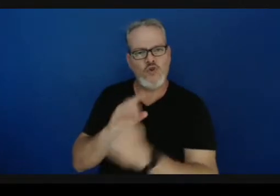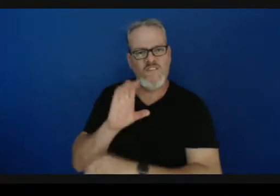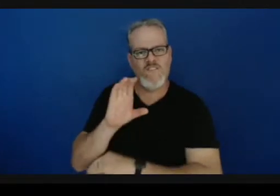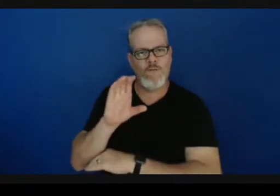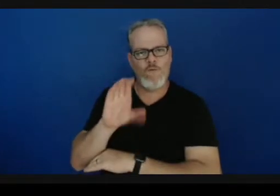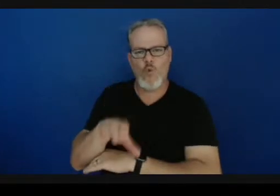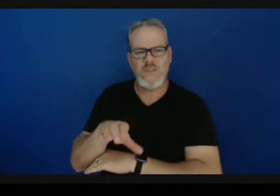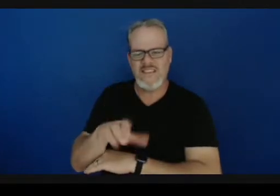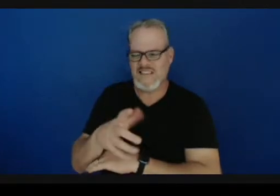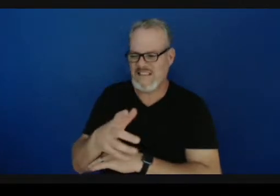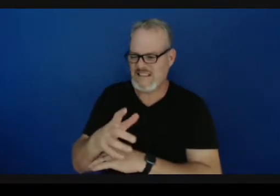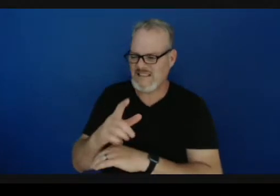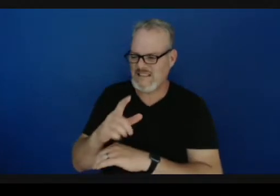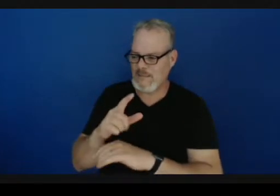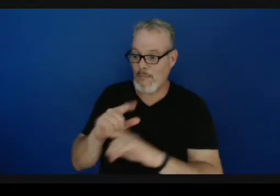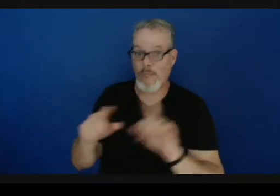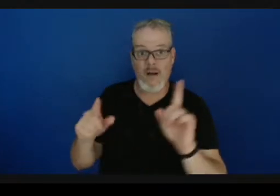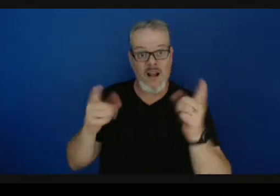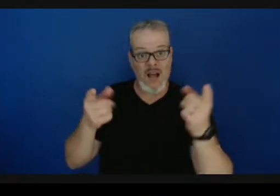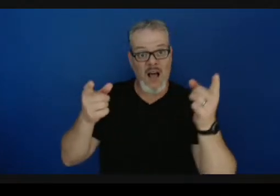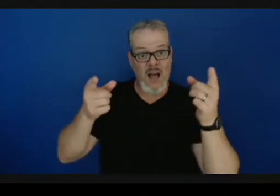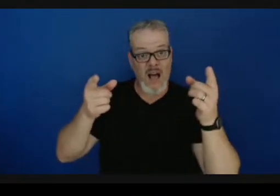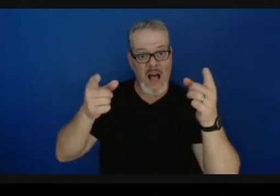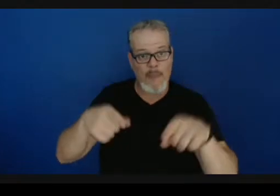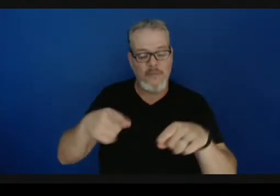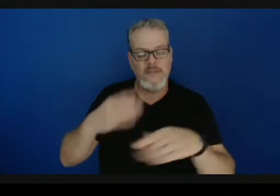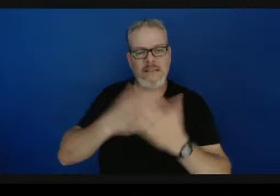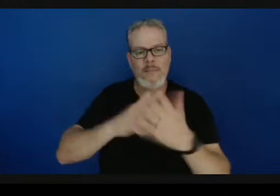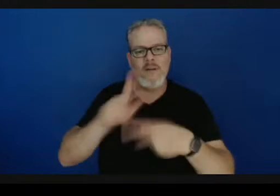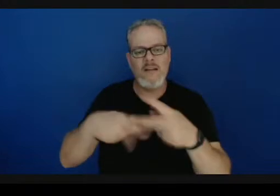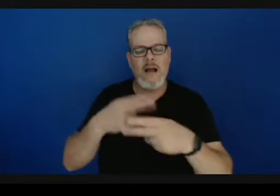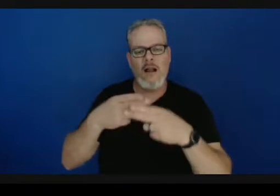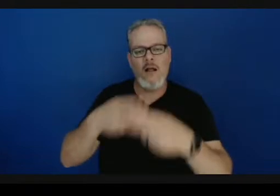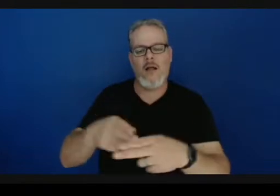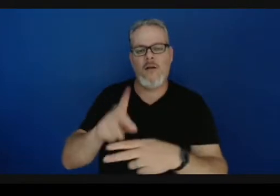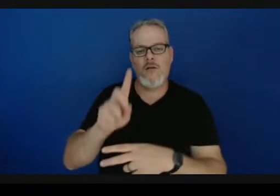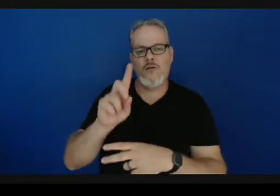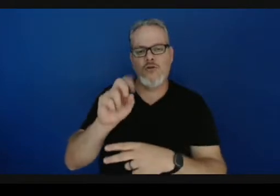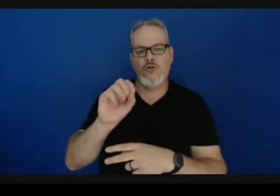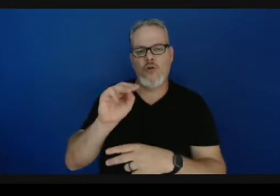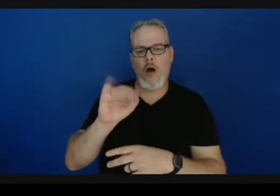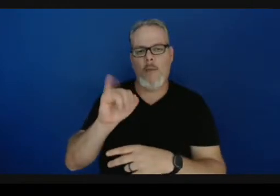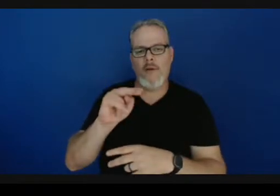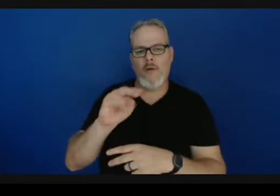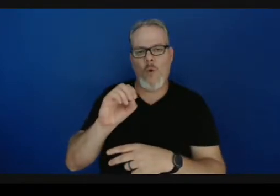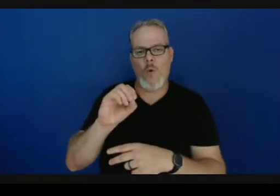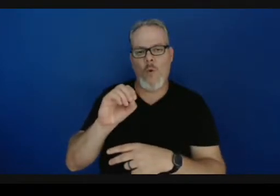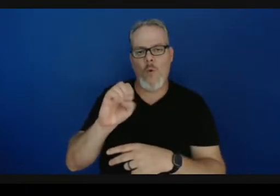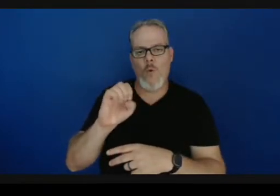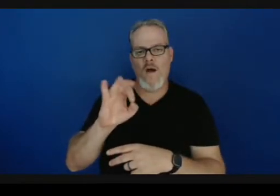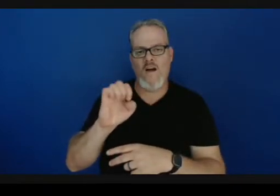area, but a little distance away, like some kind of domino effect kind of thing. So you can have those kind of things happening as well.